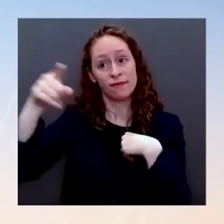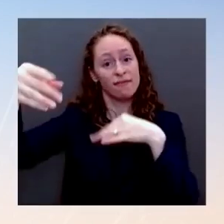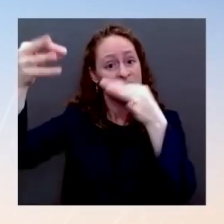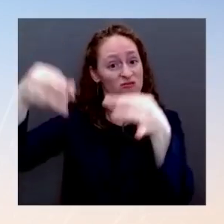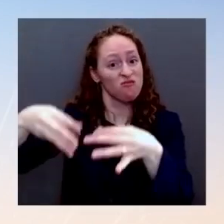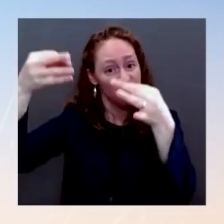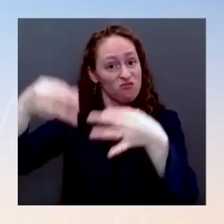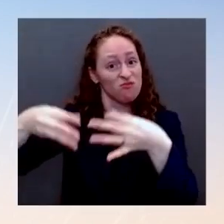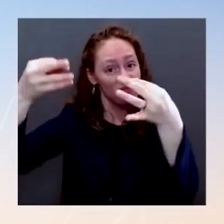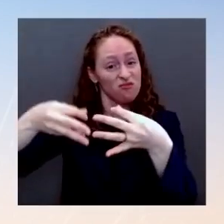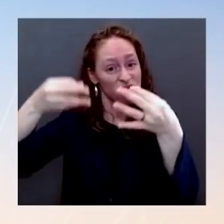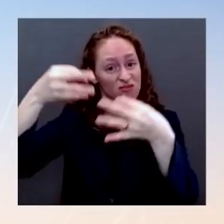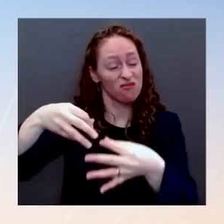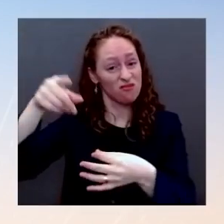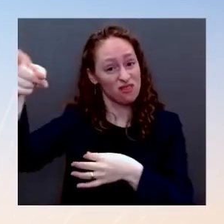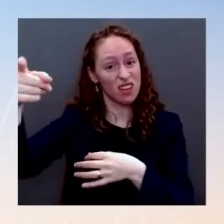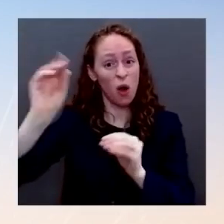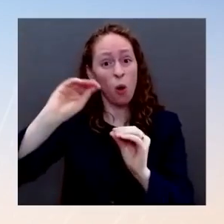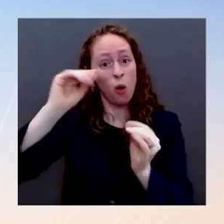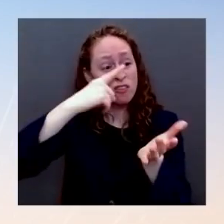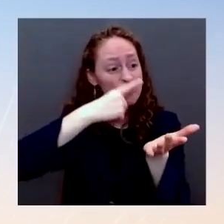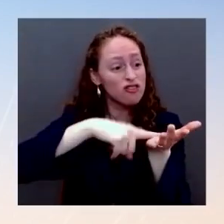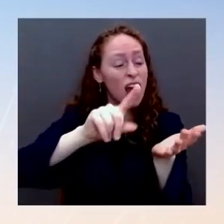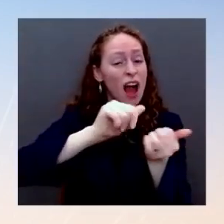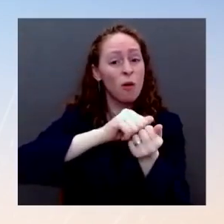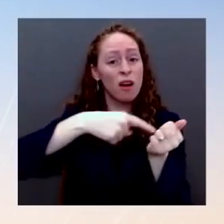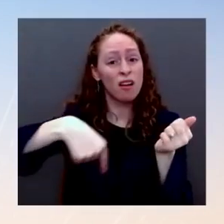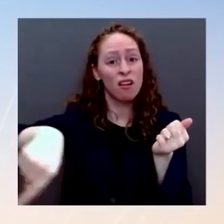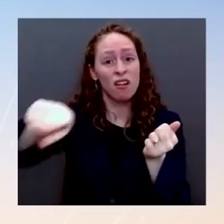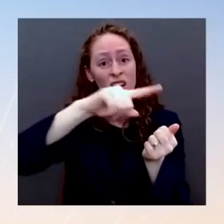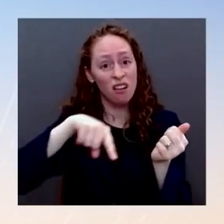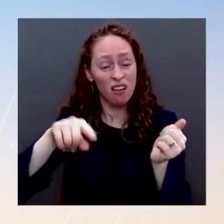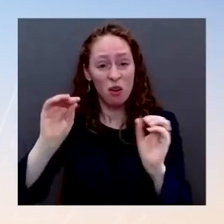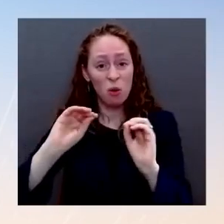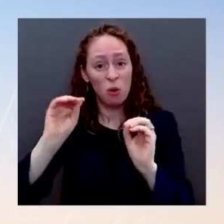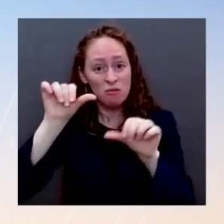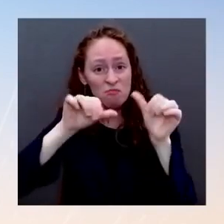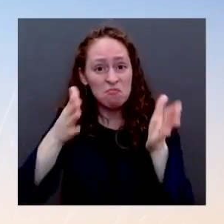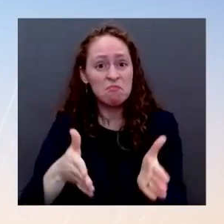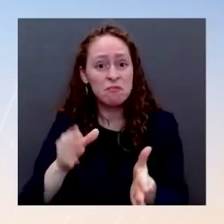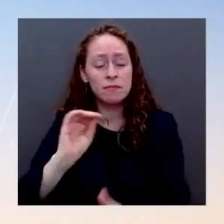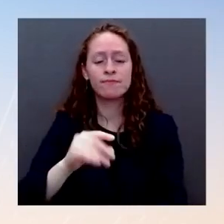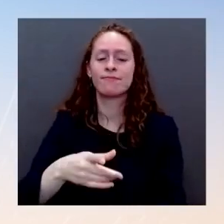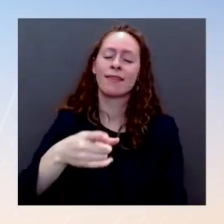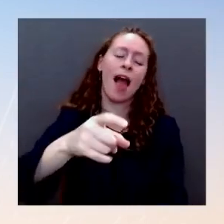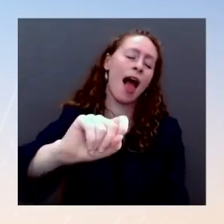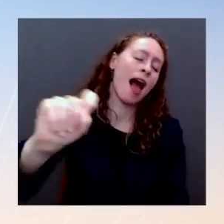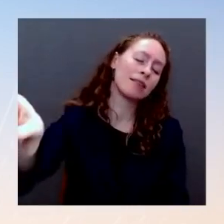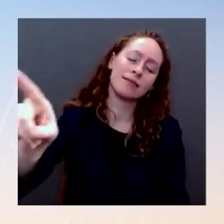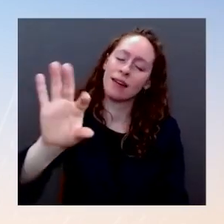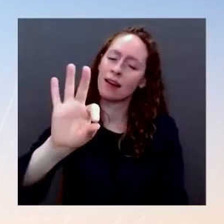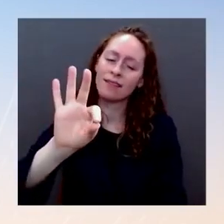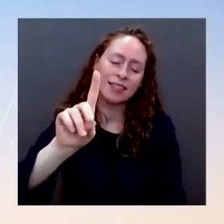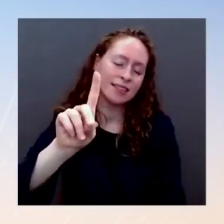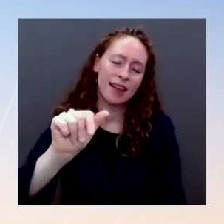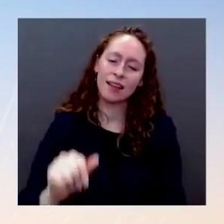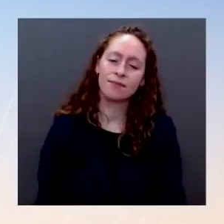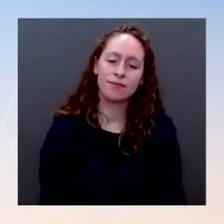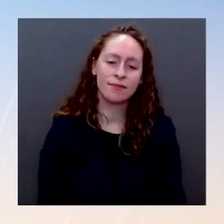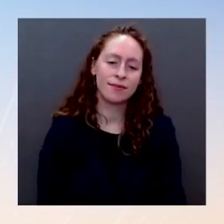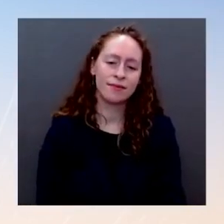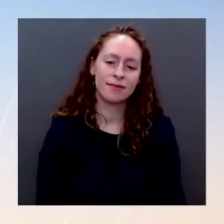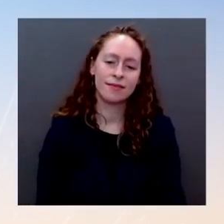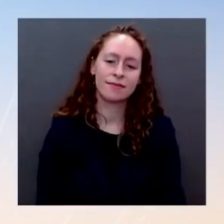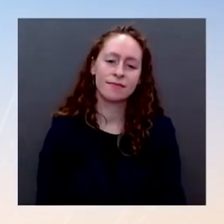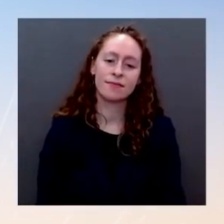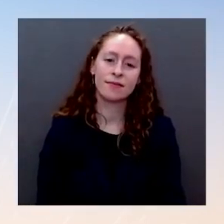Okay, and then real quick on the Florida Surgeon General and testing, what's your reaction to his comments that the U.S. needs to unwind